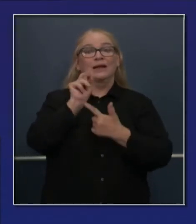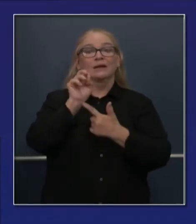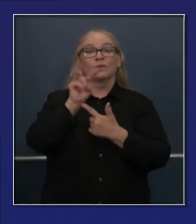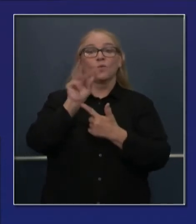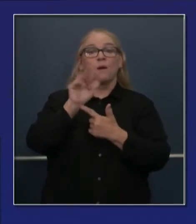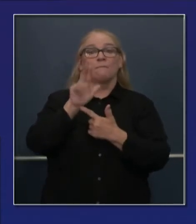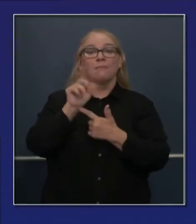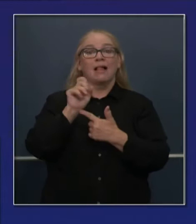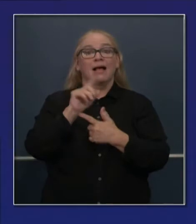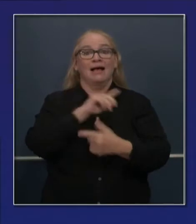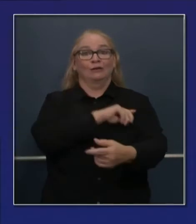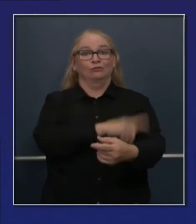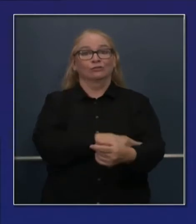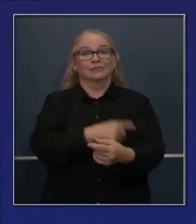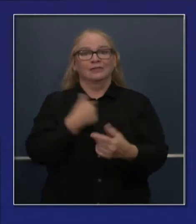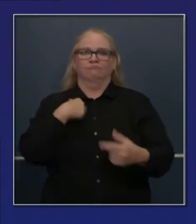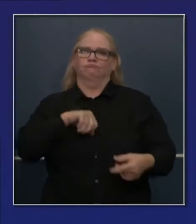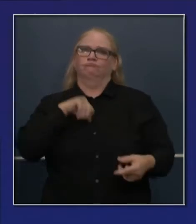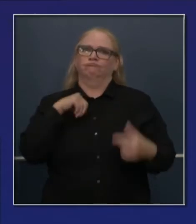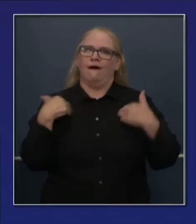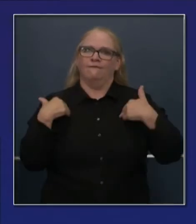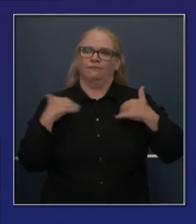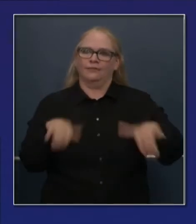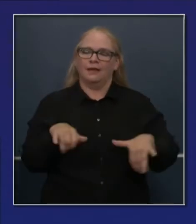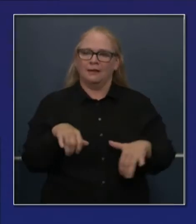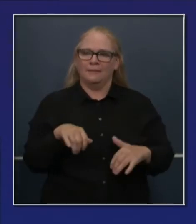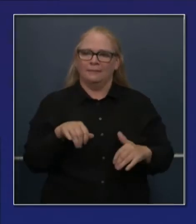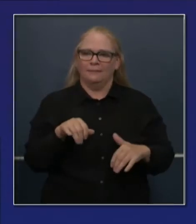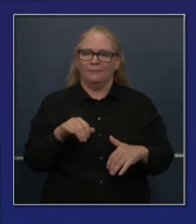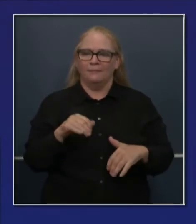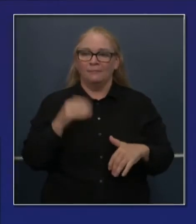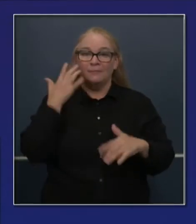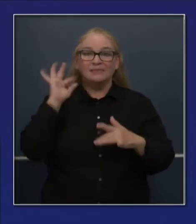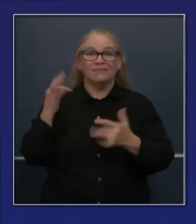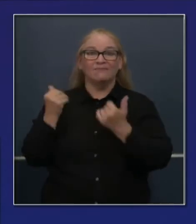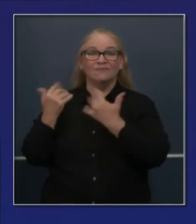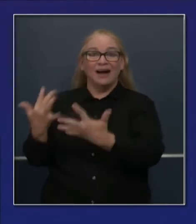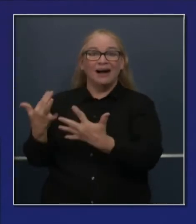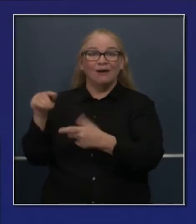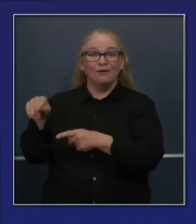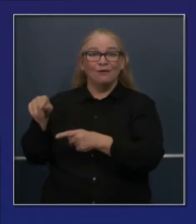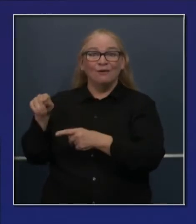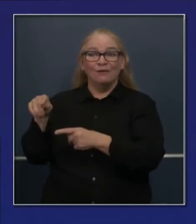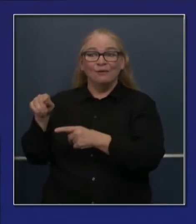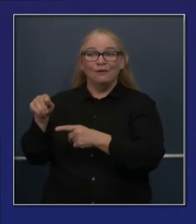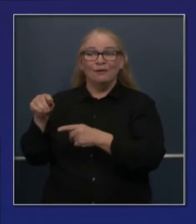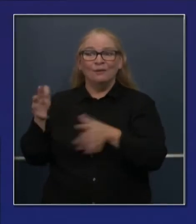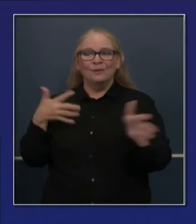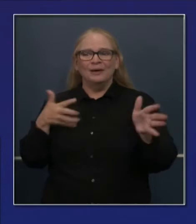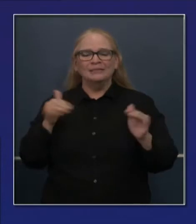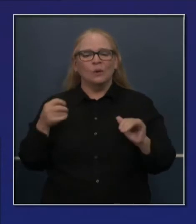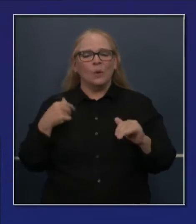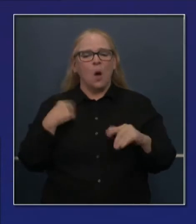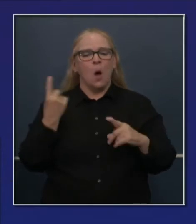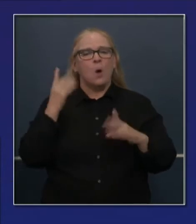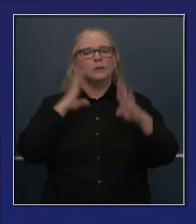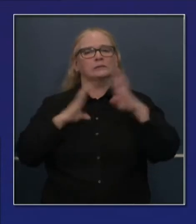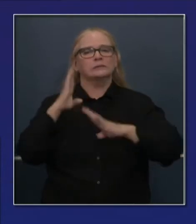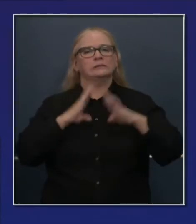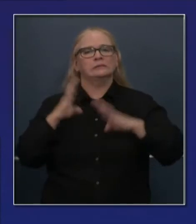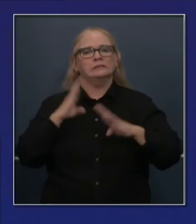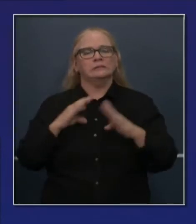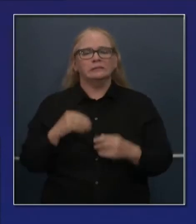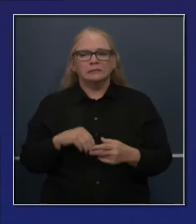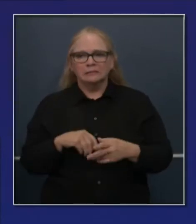vulnerable to in these conditions that I have stated. Number two, we have looked to focus on the